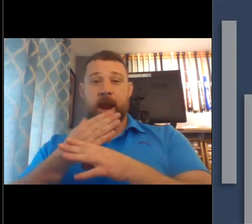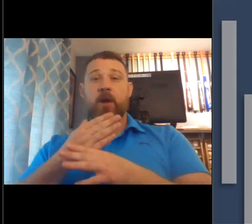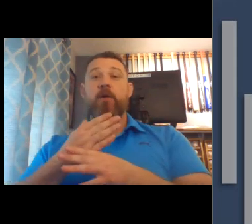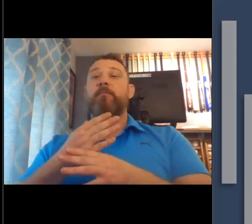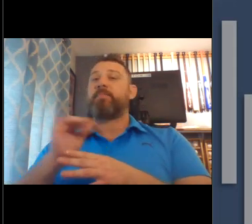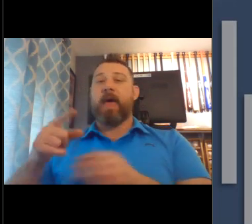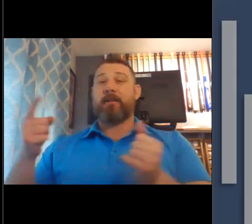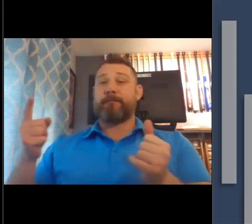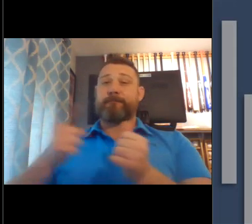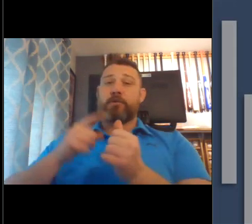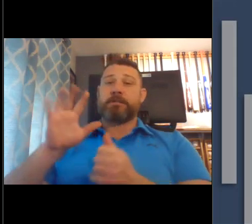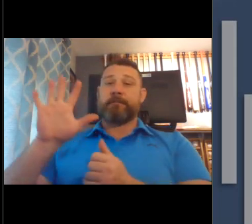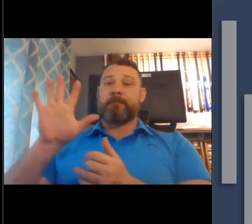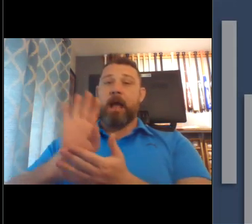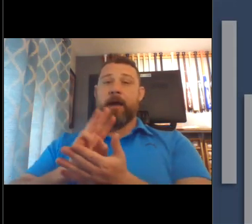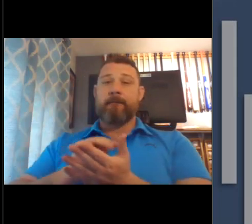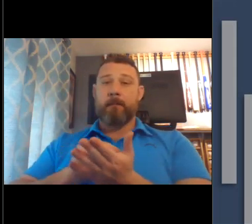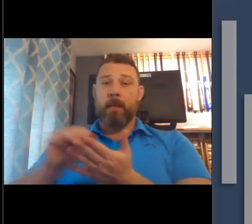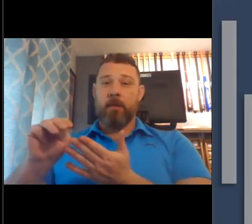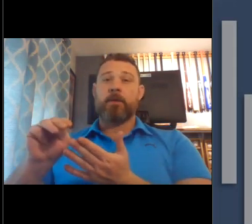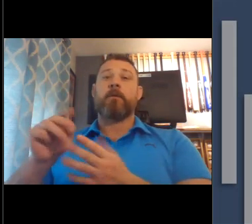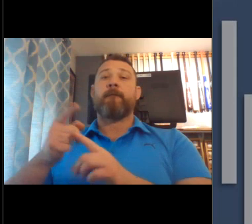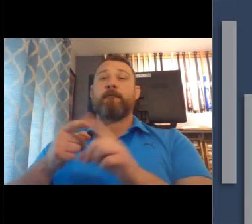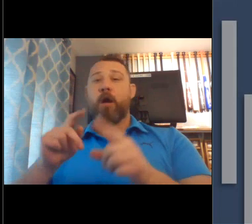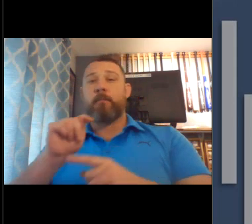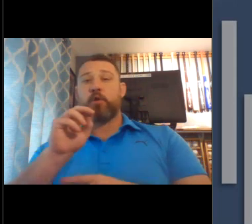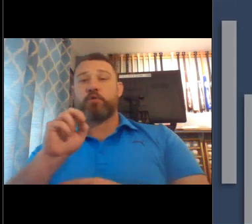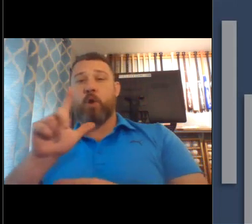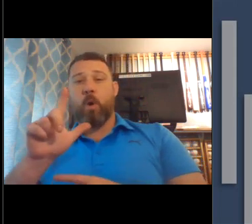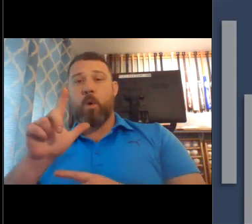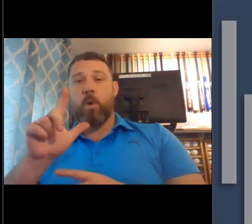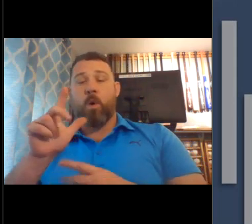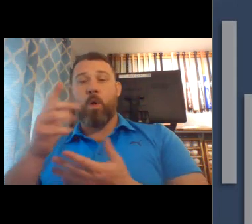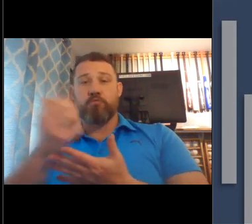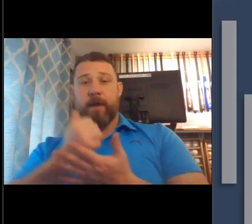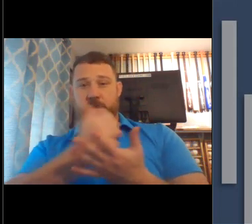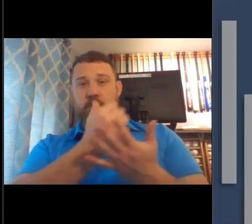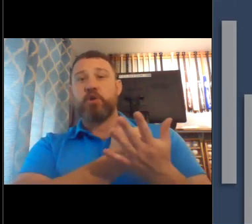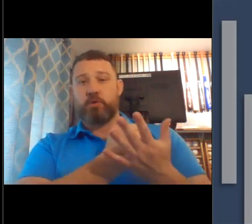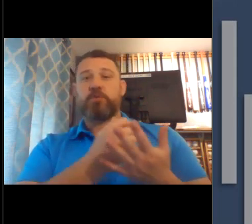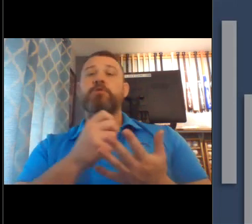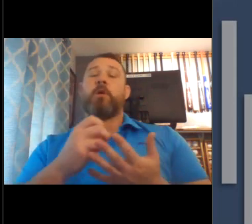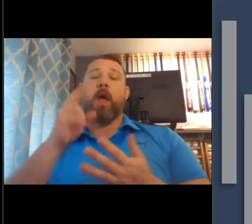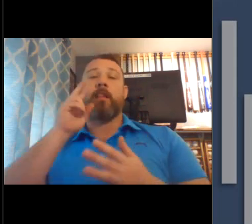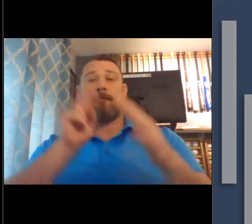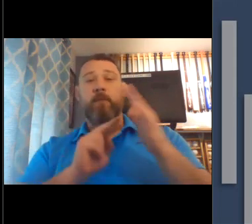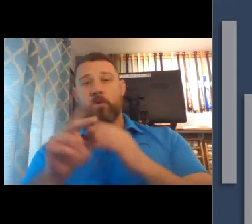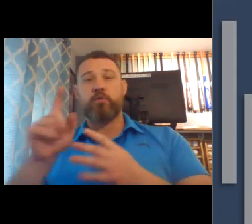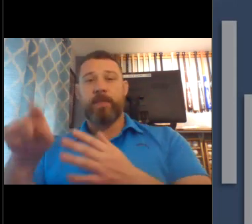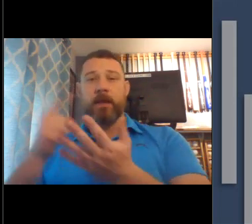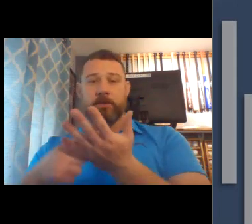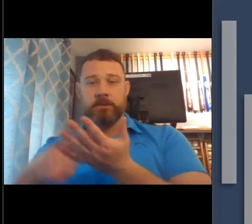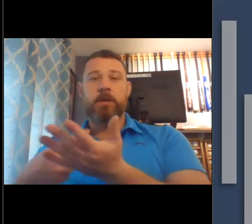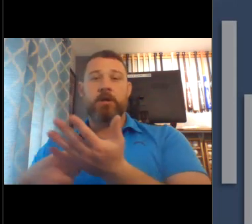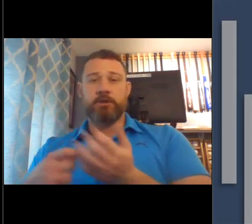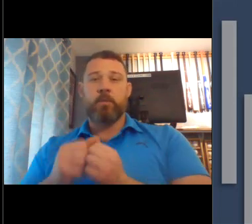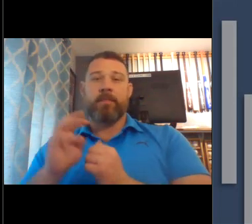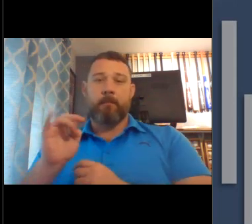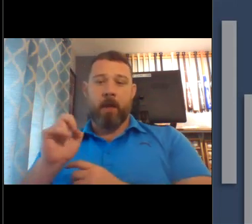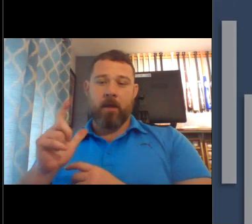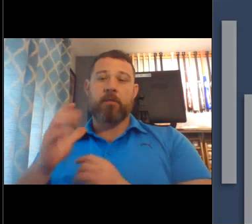coming from toll revenue. So I look forward to the discussion with Michael Pimentel, because we at CTC want to